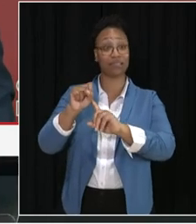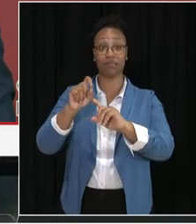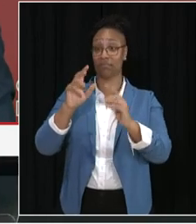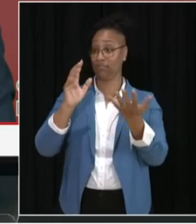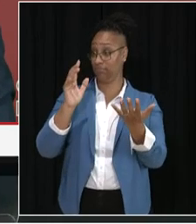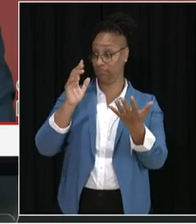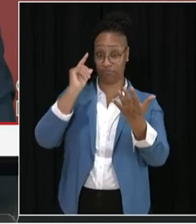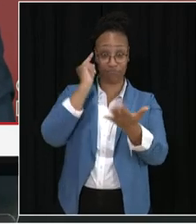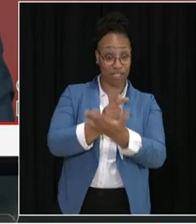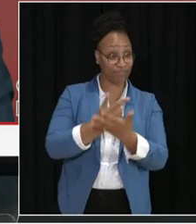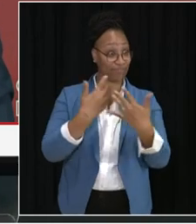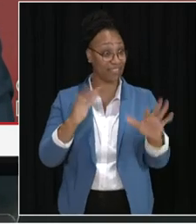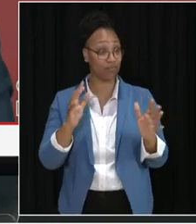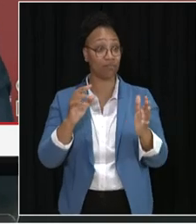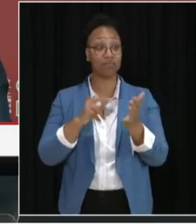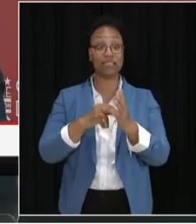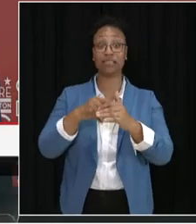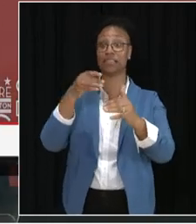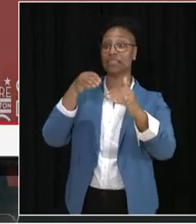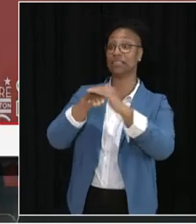tuition